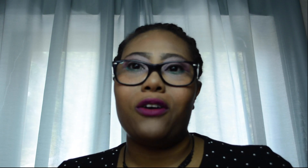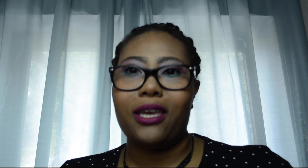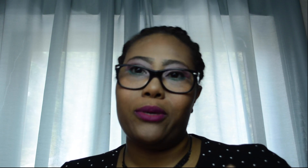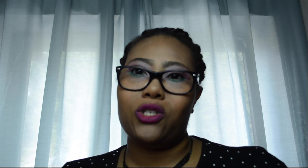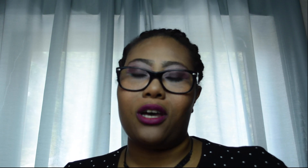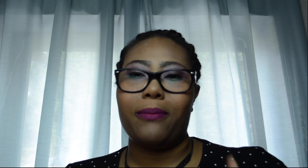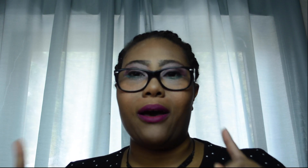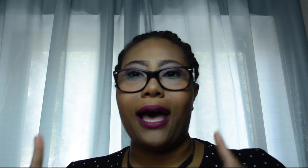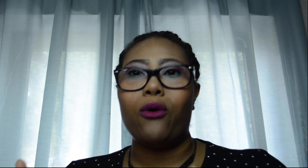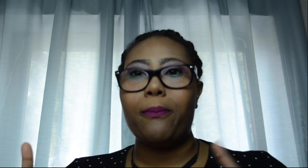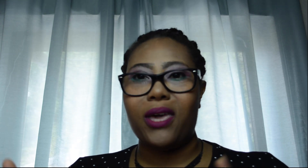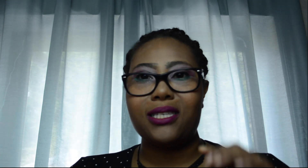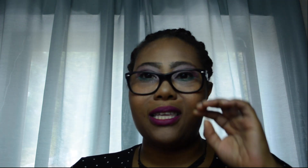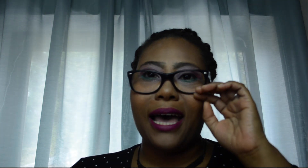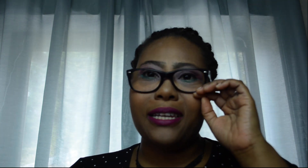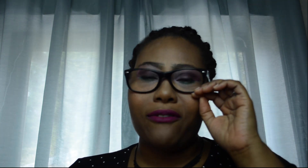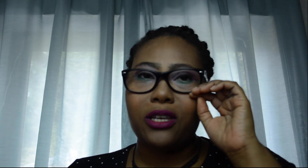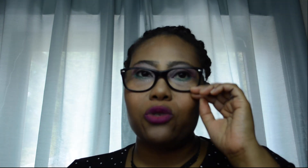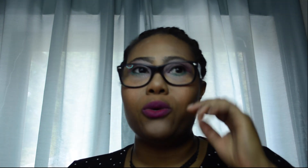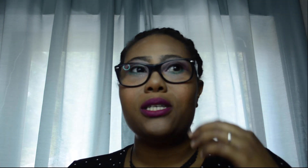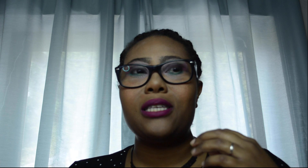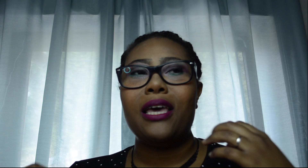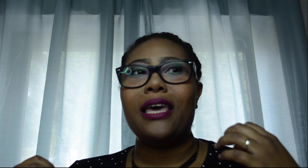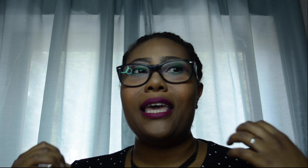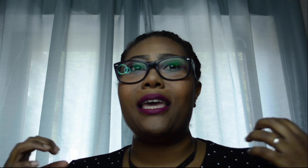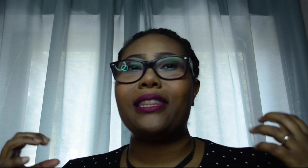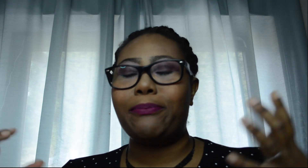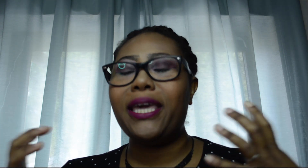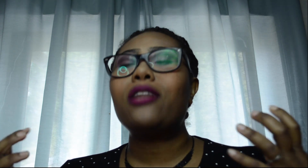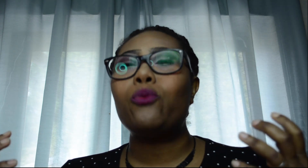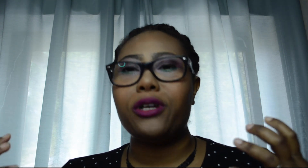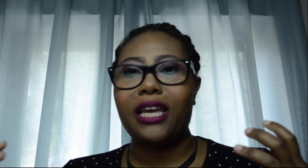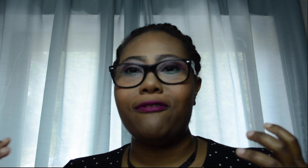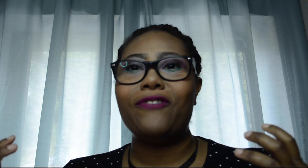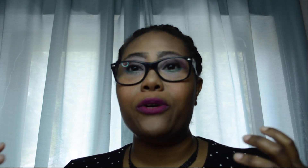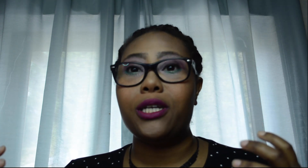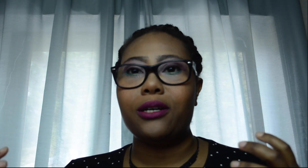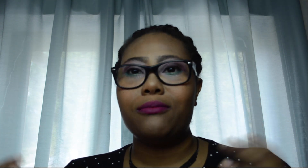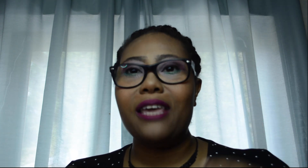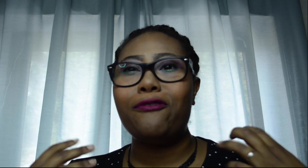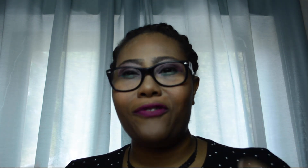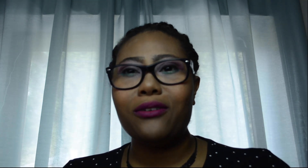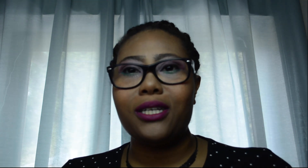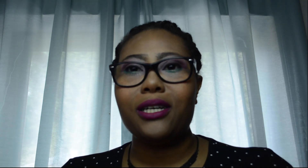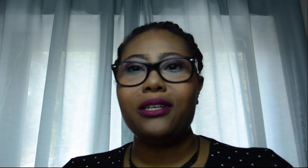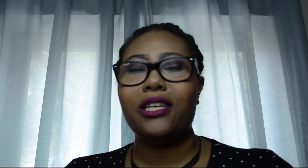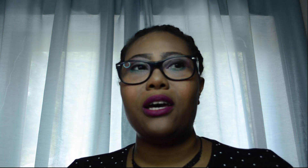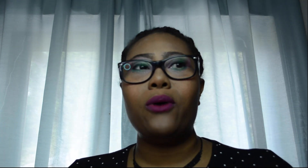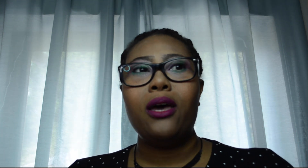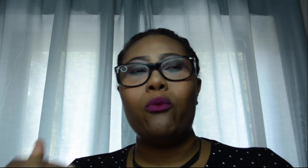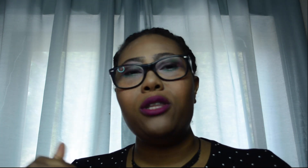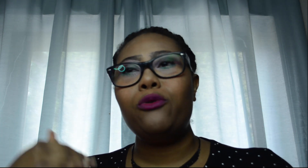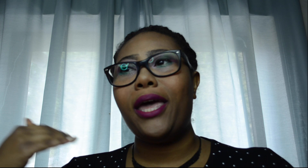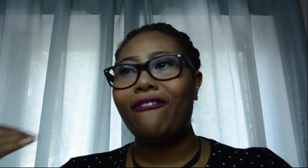First of all, can we just talk about how amazing that definition was? Pick out the word inferior inferior, you